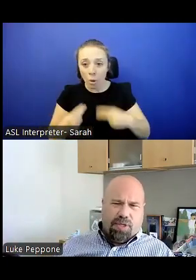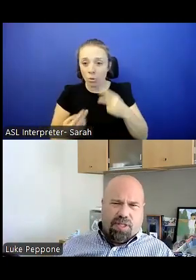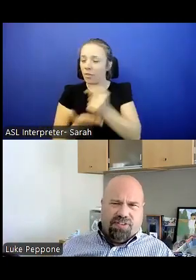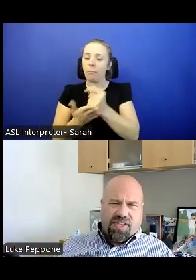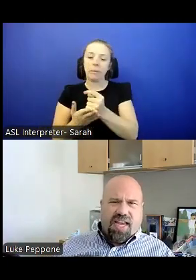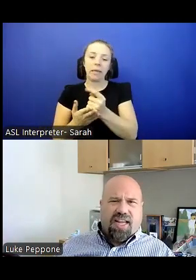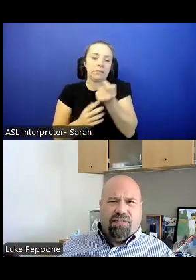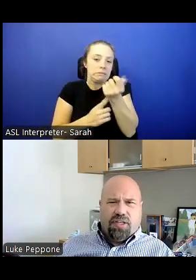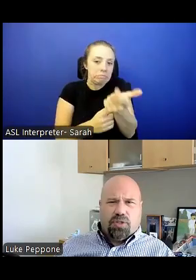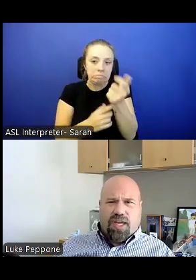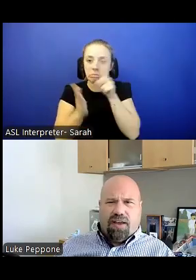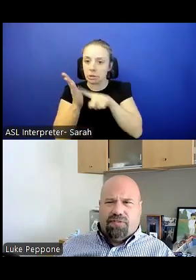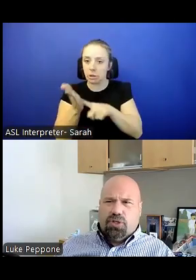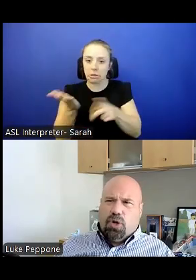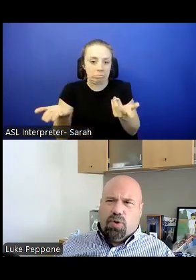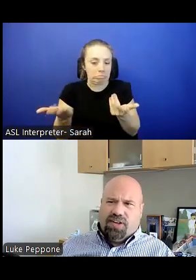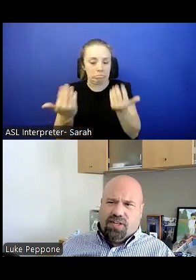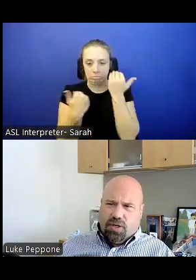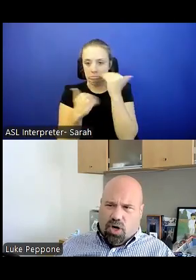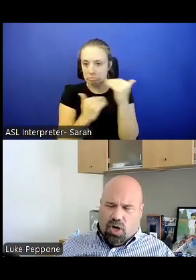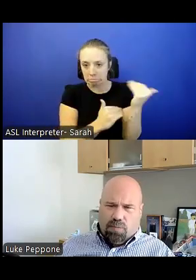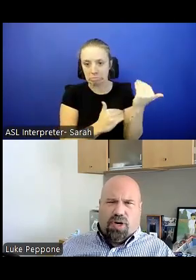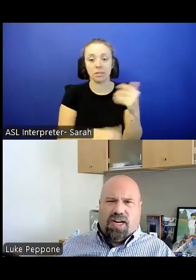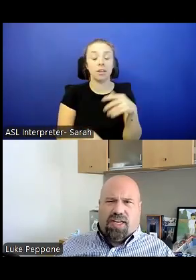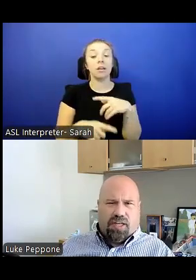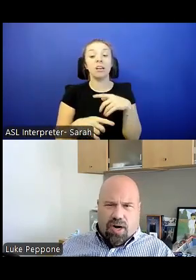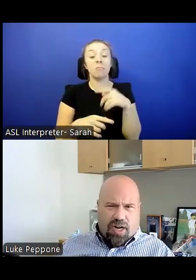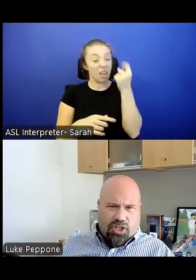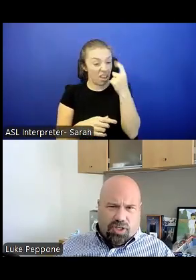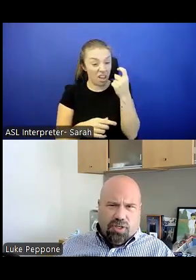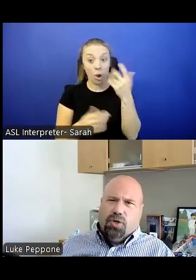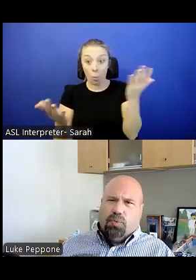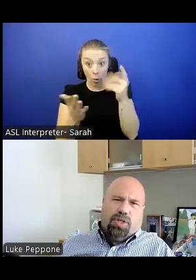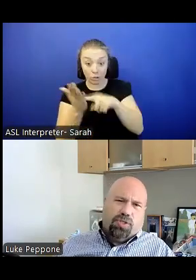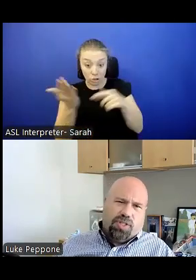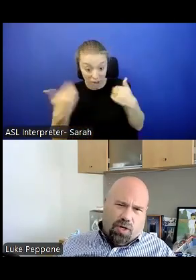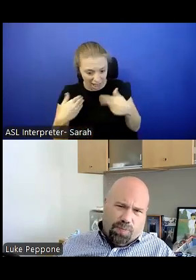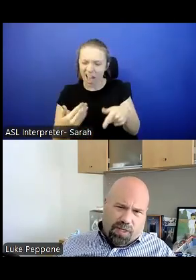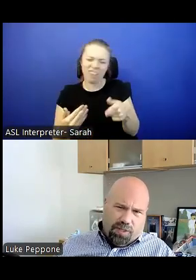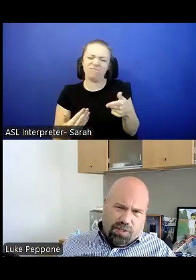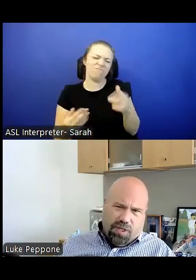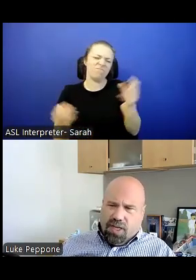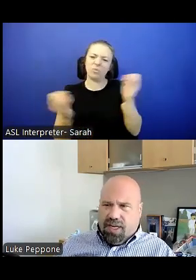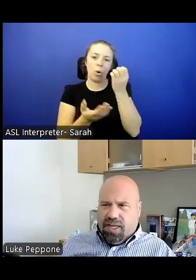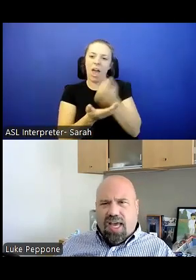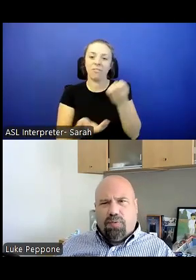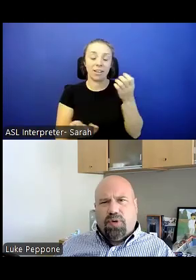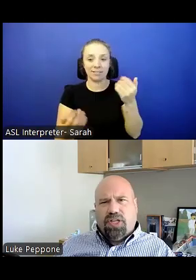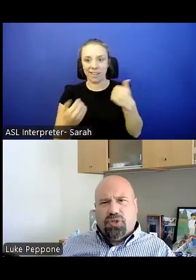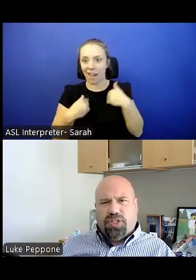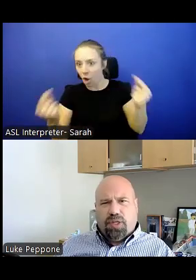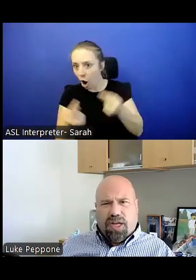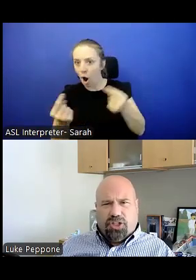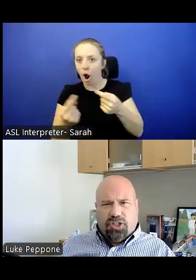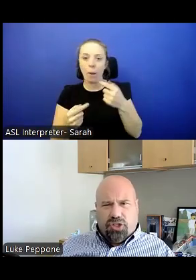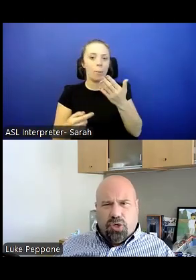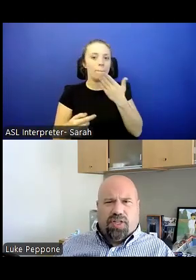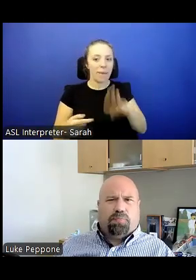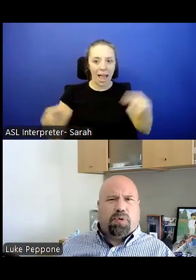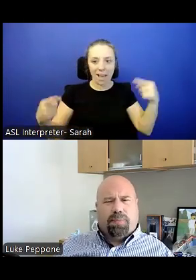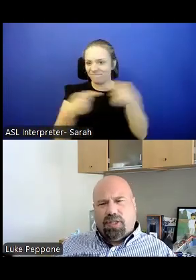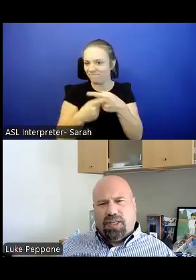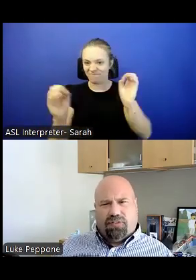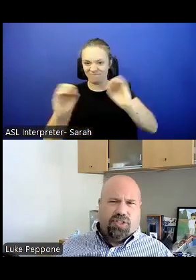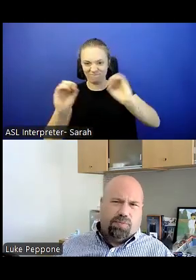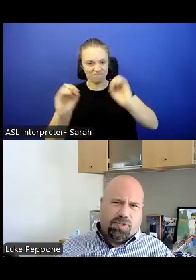at it, but the scant evidence we have, there's no evidence of harm or any interaction with those therapies. And again, we do see patients use